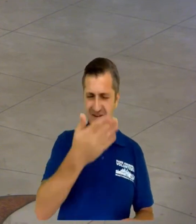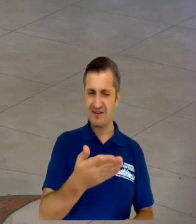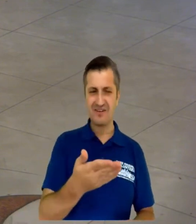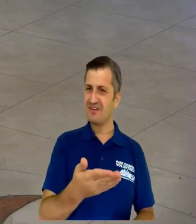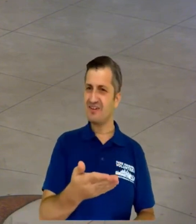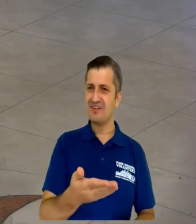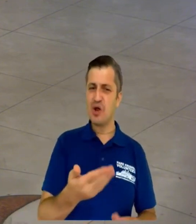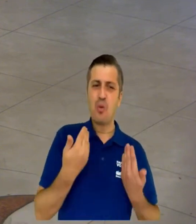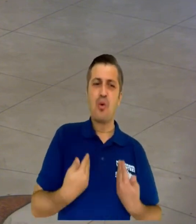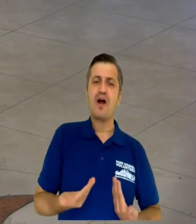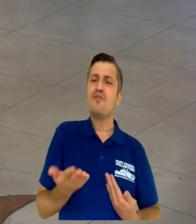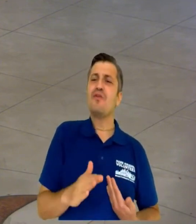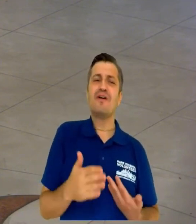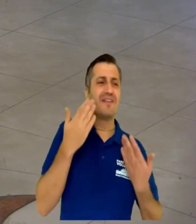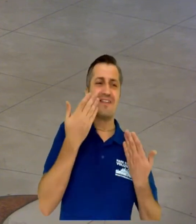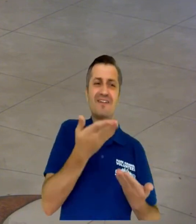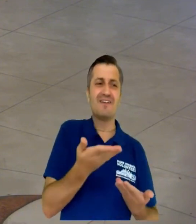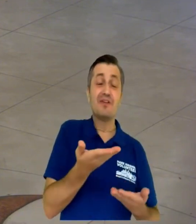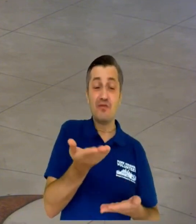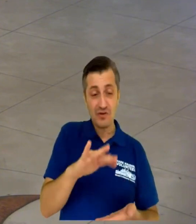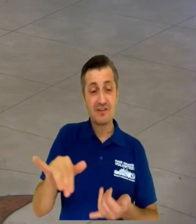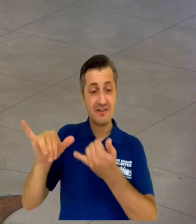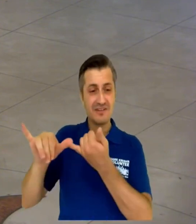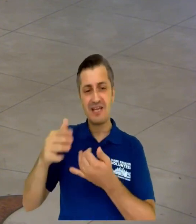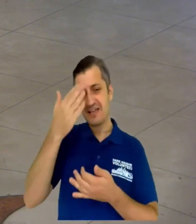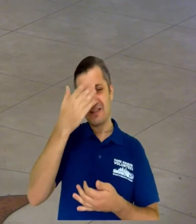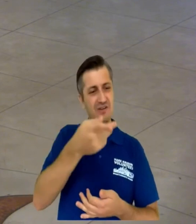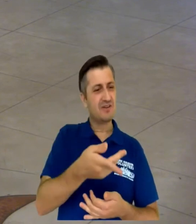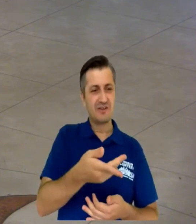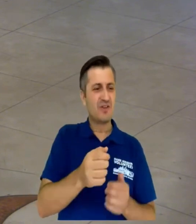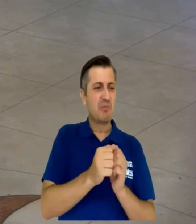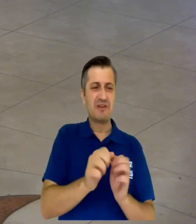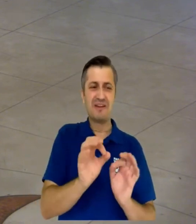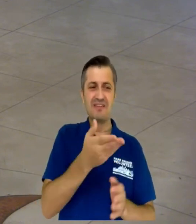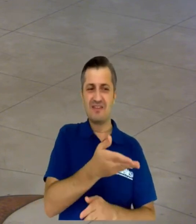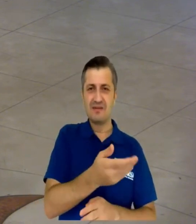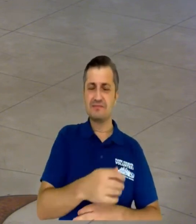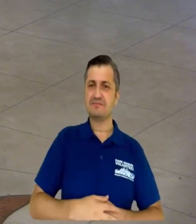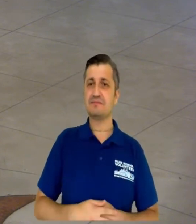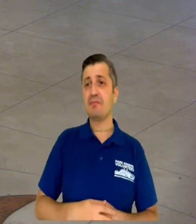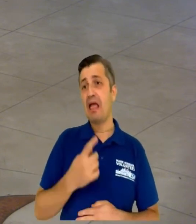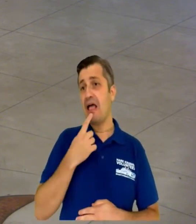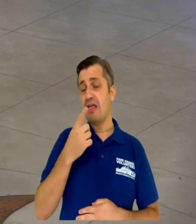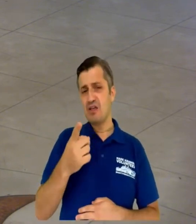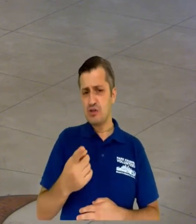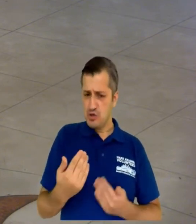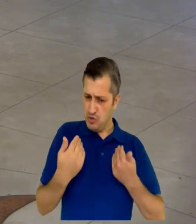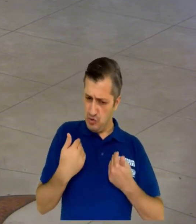appreciating him. But you know what? You can't be rich forever. You can't be wealthy